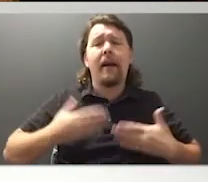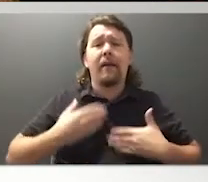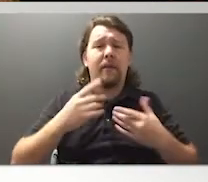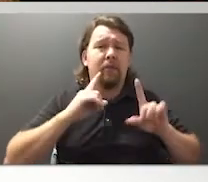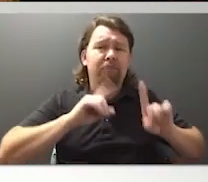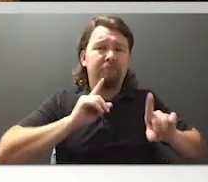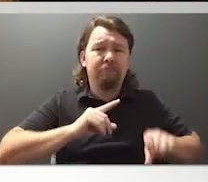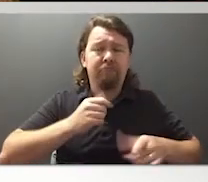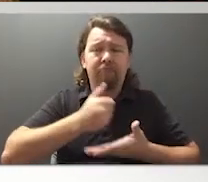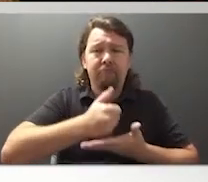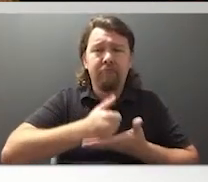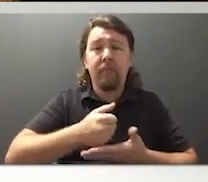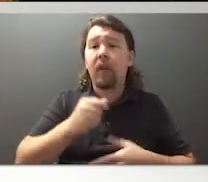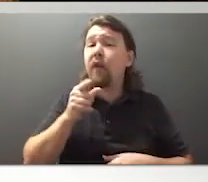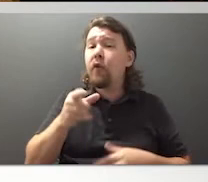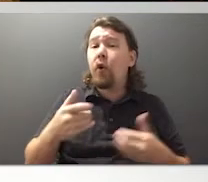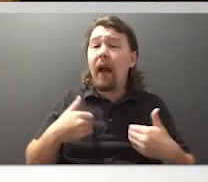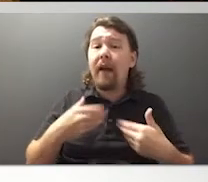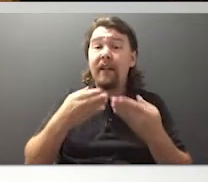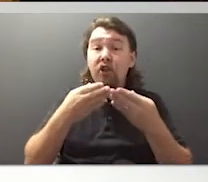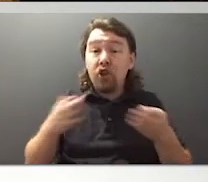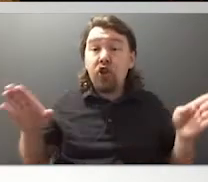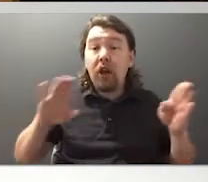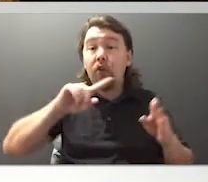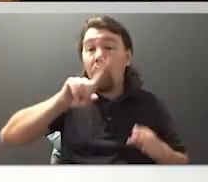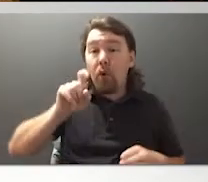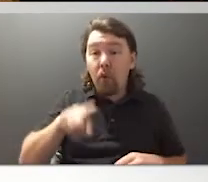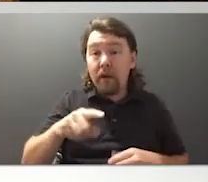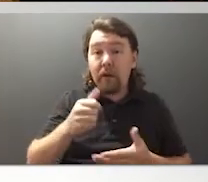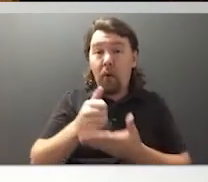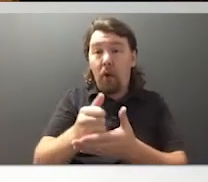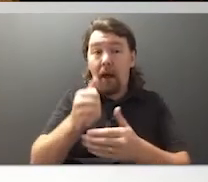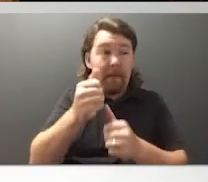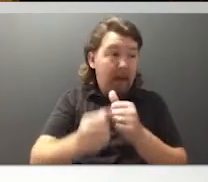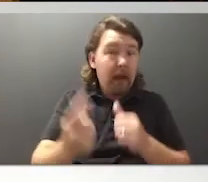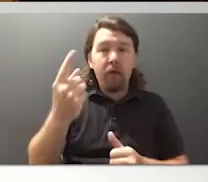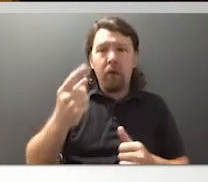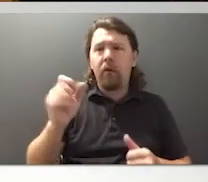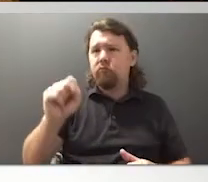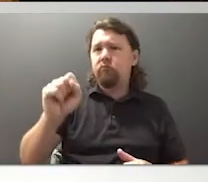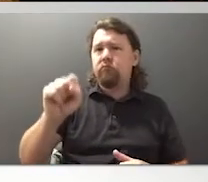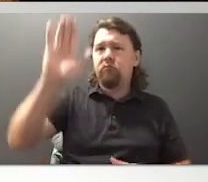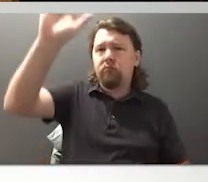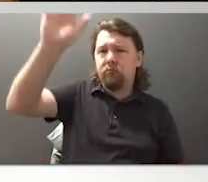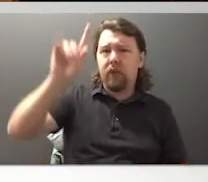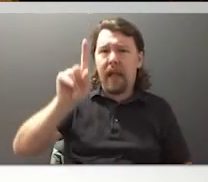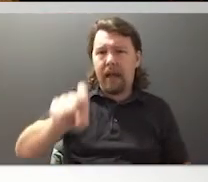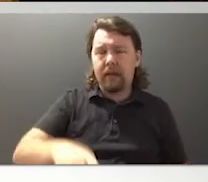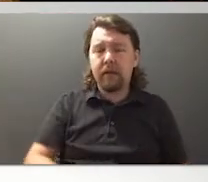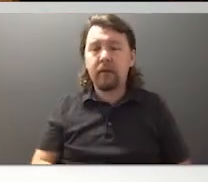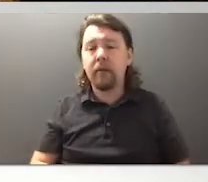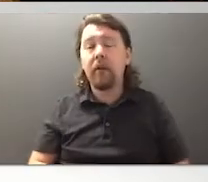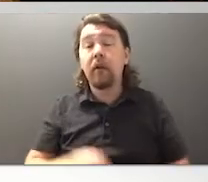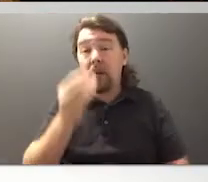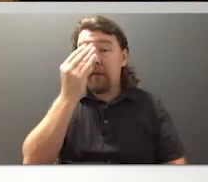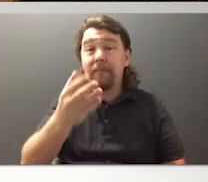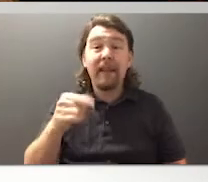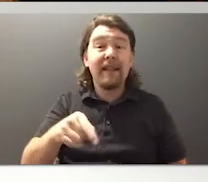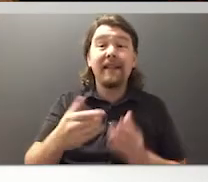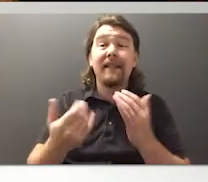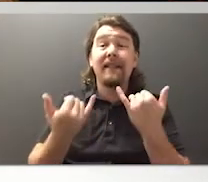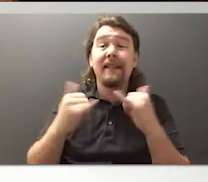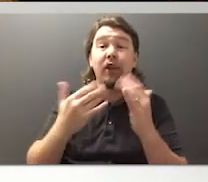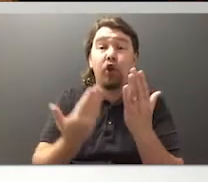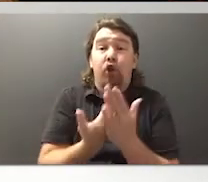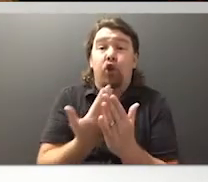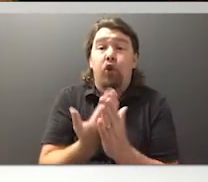question that's for the good of the cause, then we certainly want to entertain that. I want you to know, too, that this is still new legislation that we are